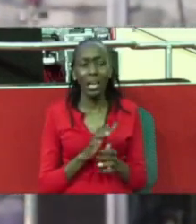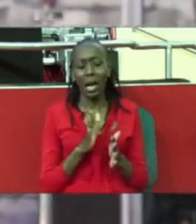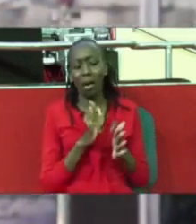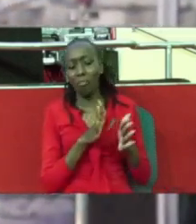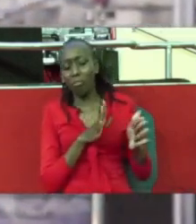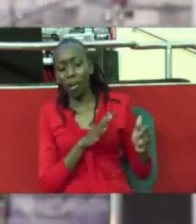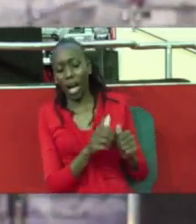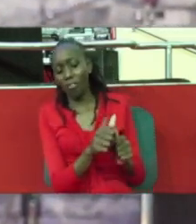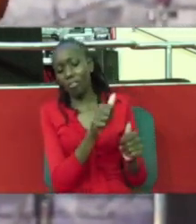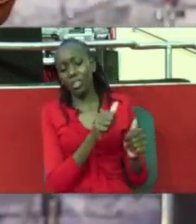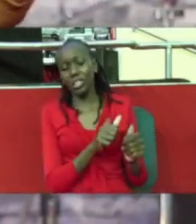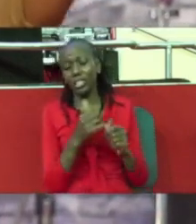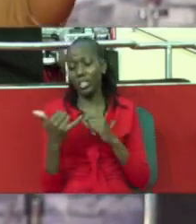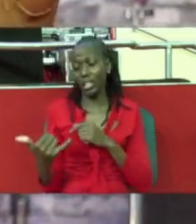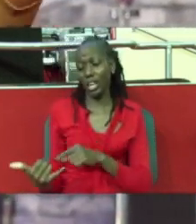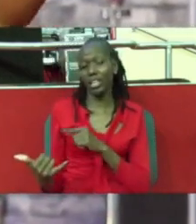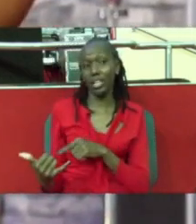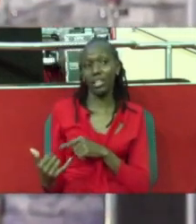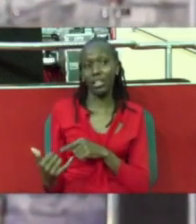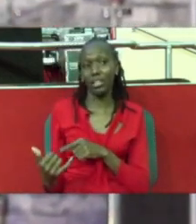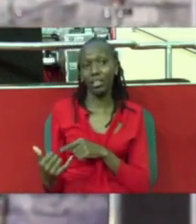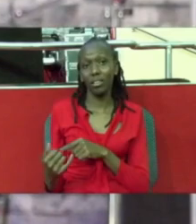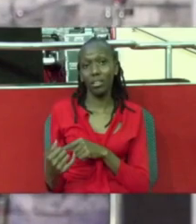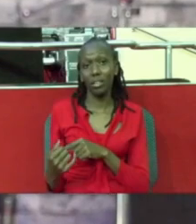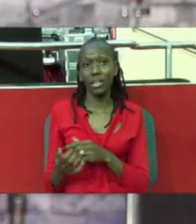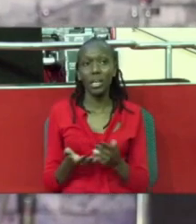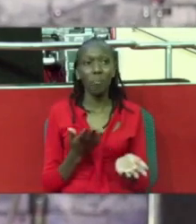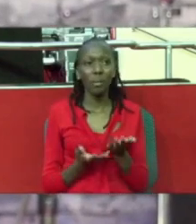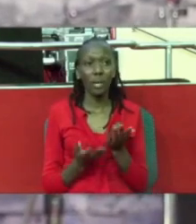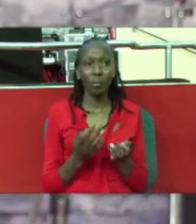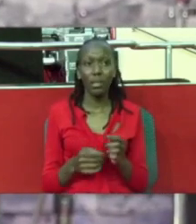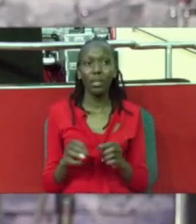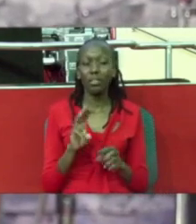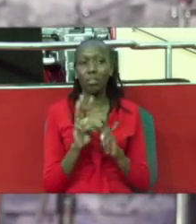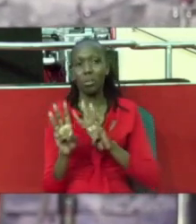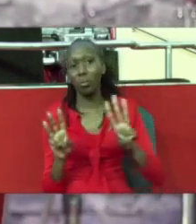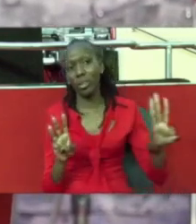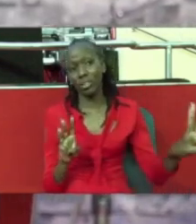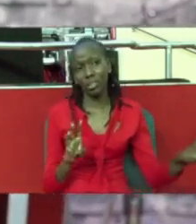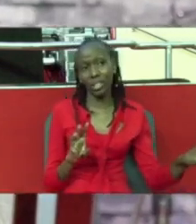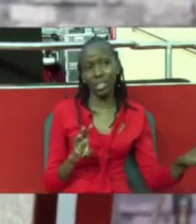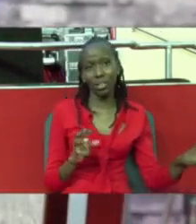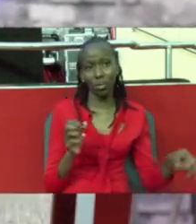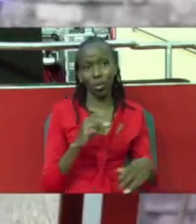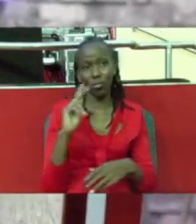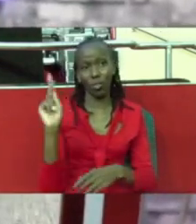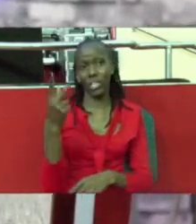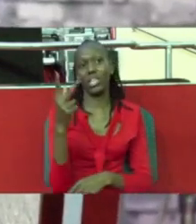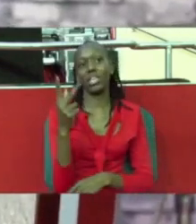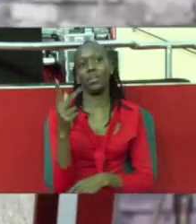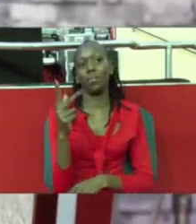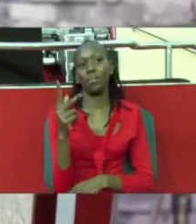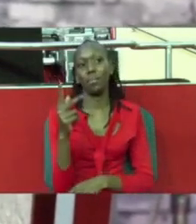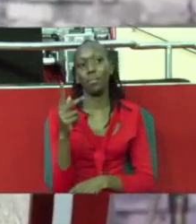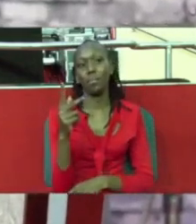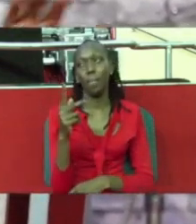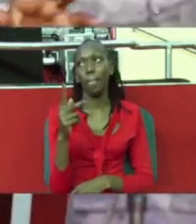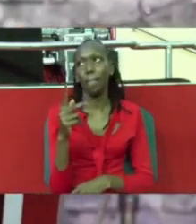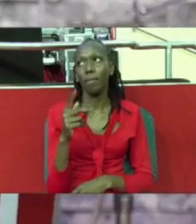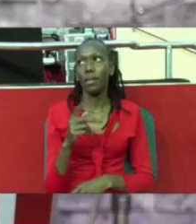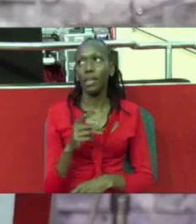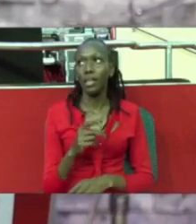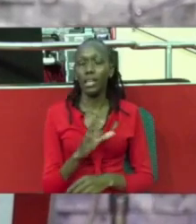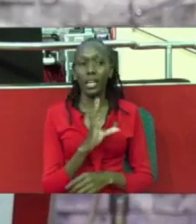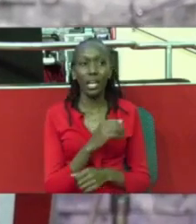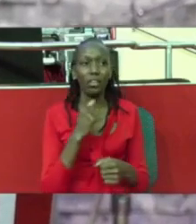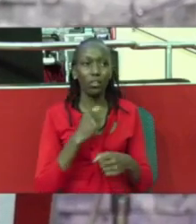Je, ingekuaje kama nilimpuza? She would be somewhere in western of Kenya. Angekuwa sehemu fulani magharibi mwa Kenya. And doing some